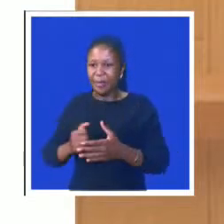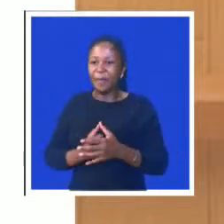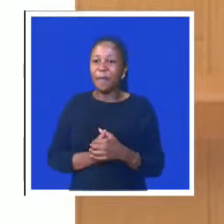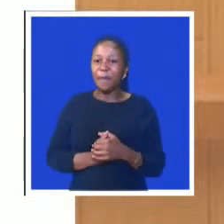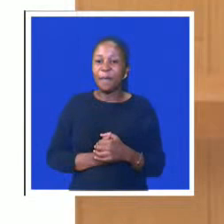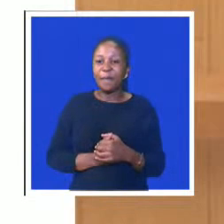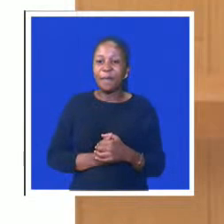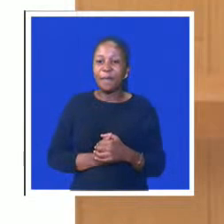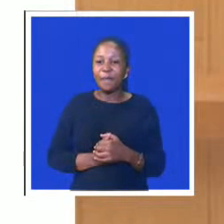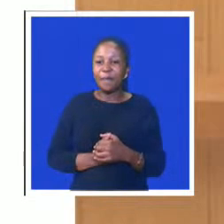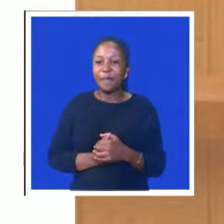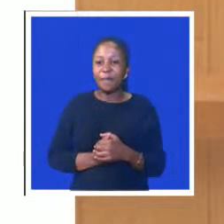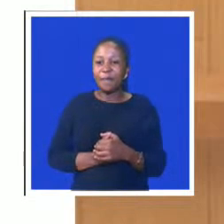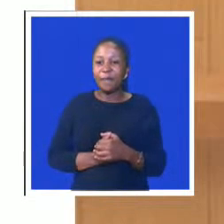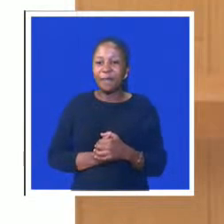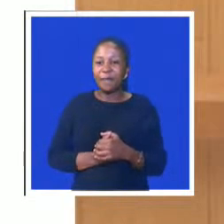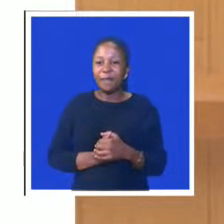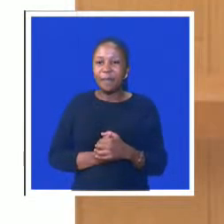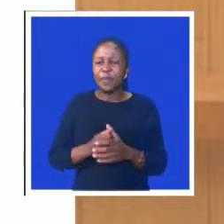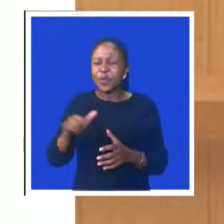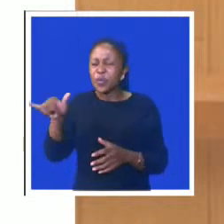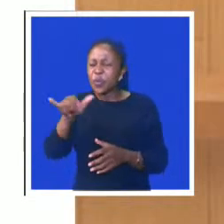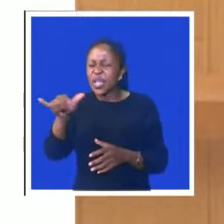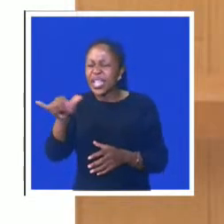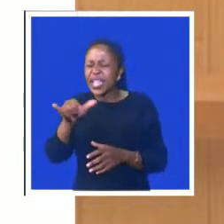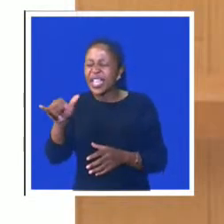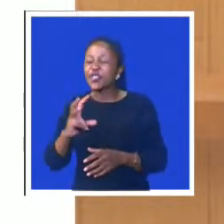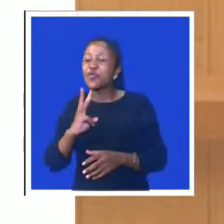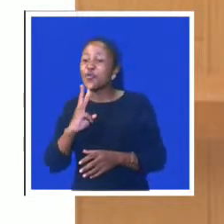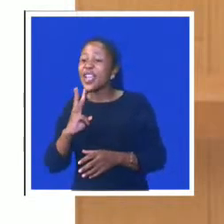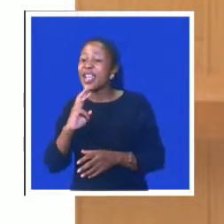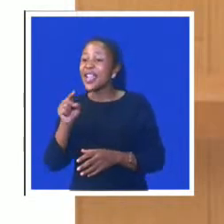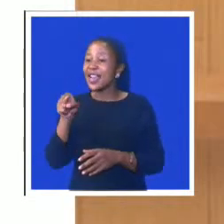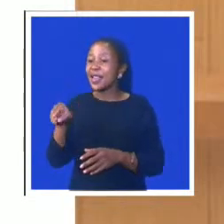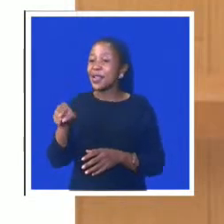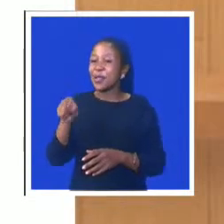right. Which word is a preposition again there, dear Lena?